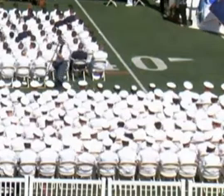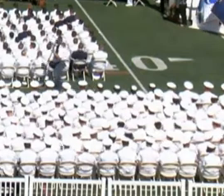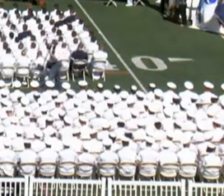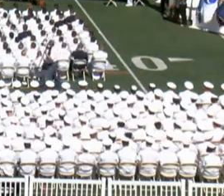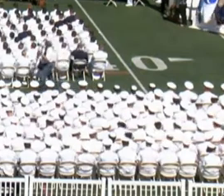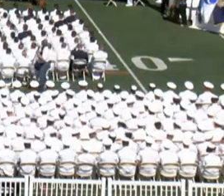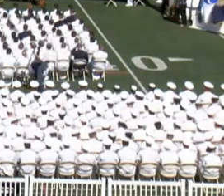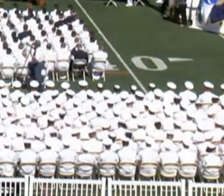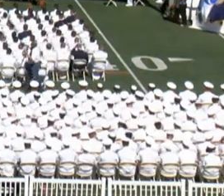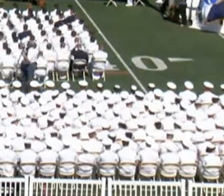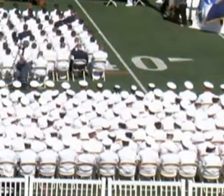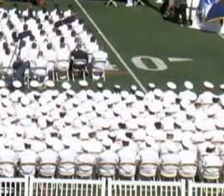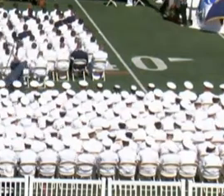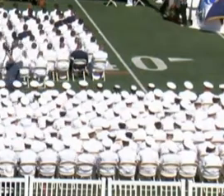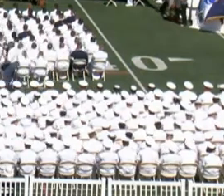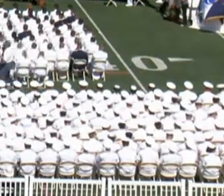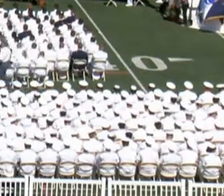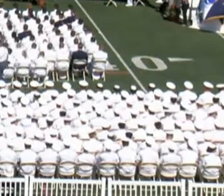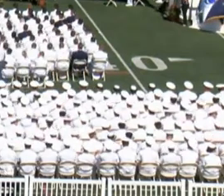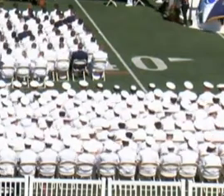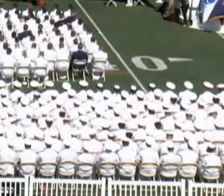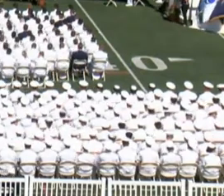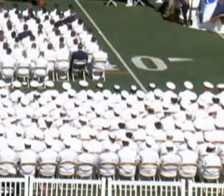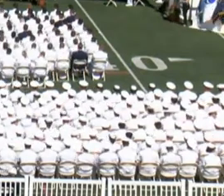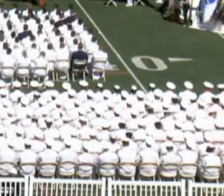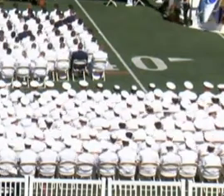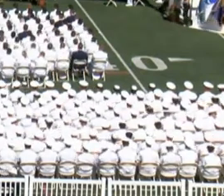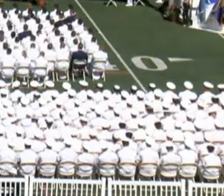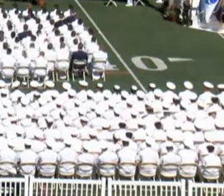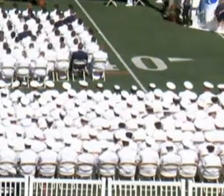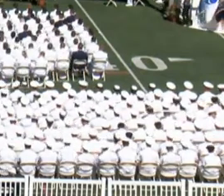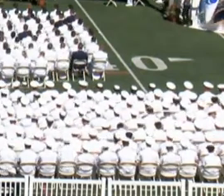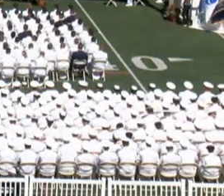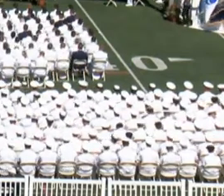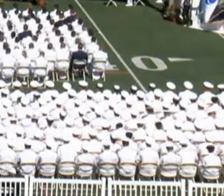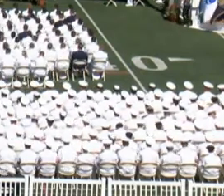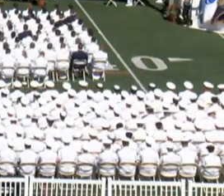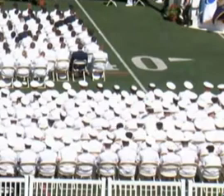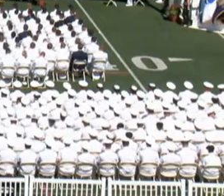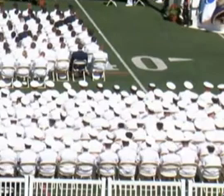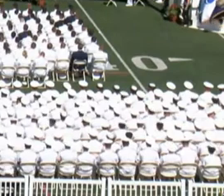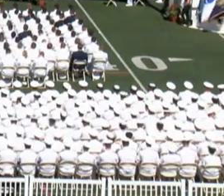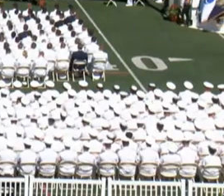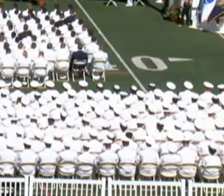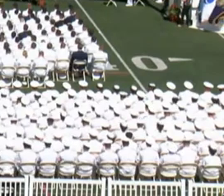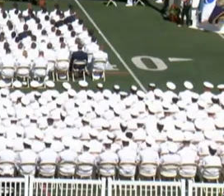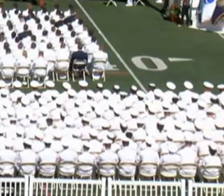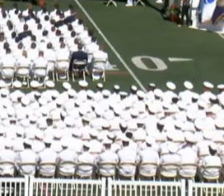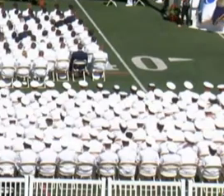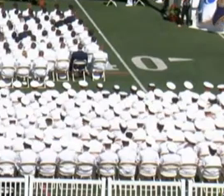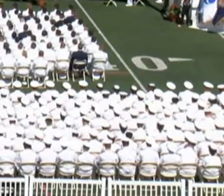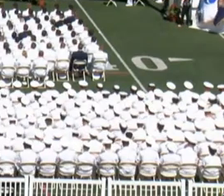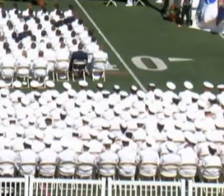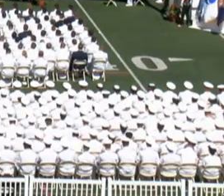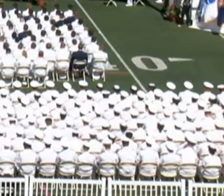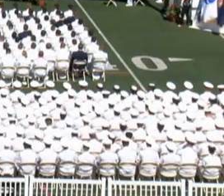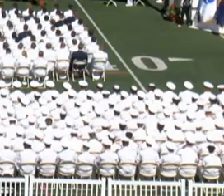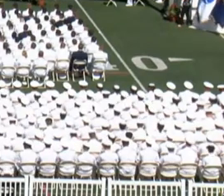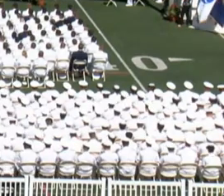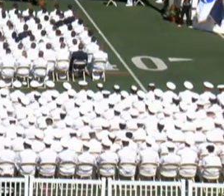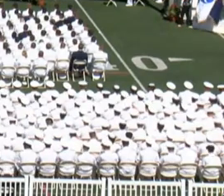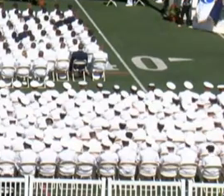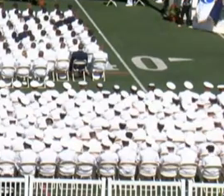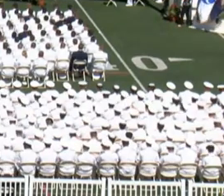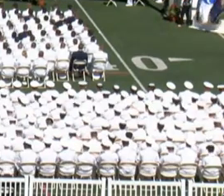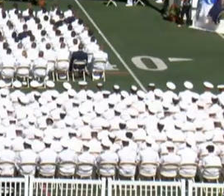Thank you, Admiral Hillis. My boss, the Secretary of Transportation, Elaine L. Chow, asked me to pass on her special greetings to